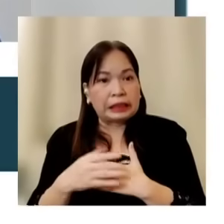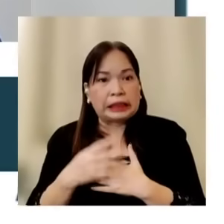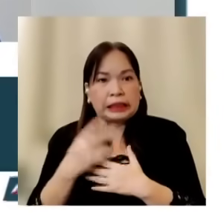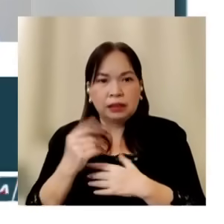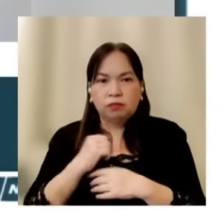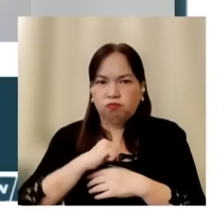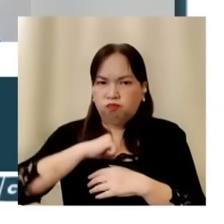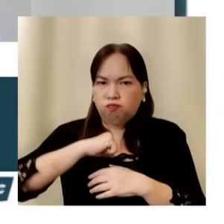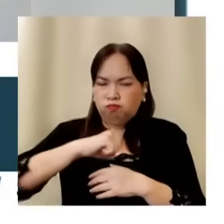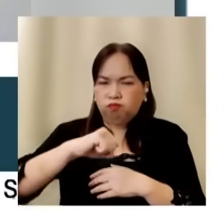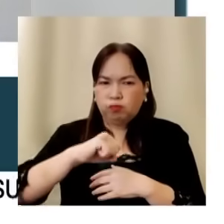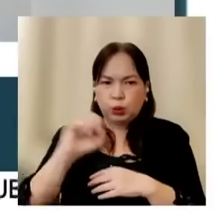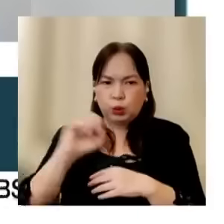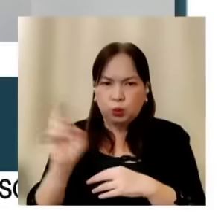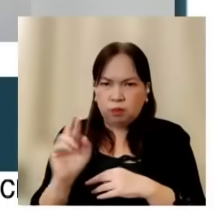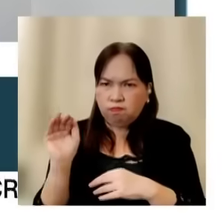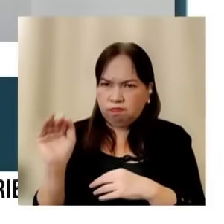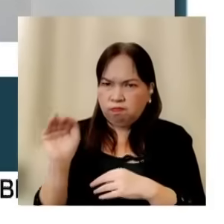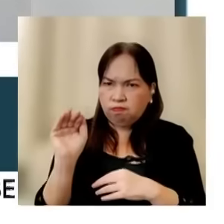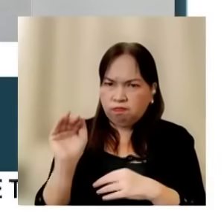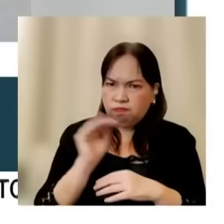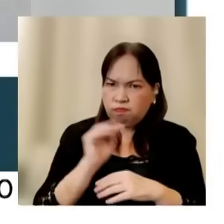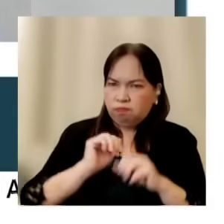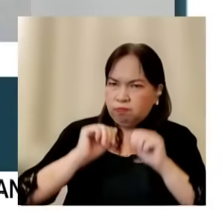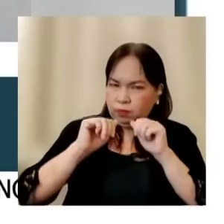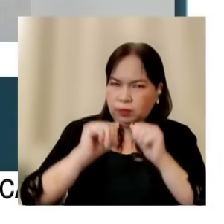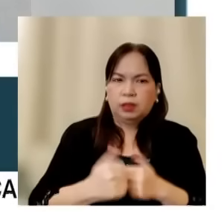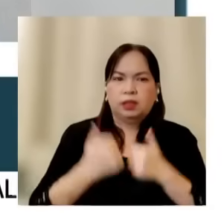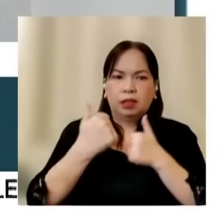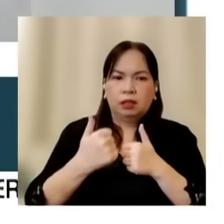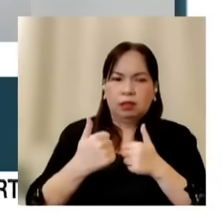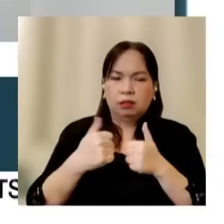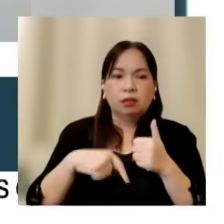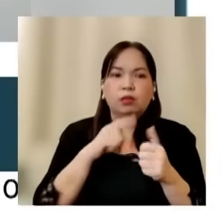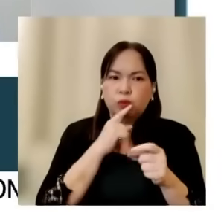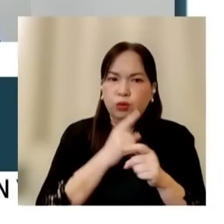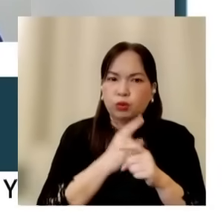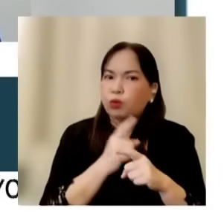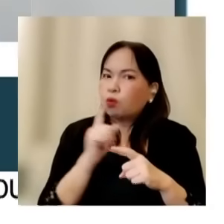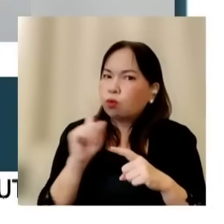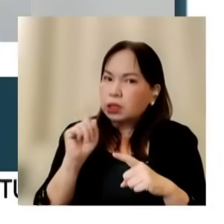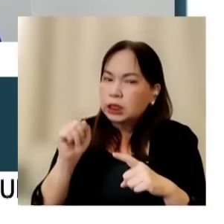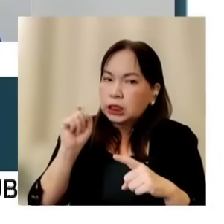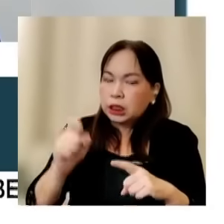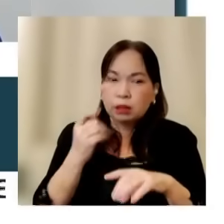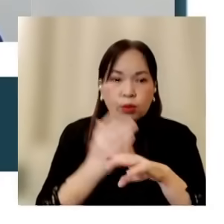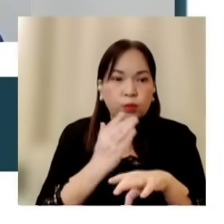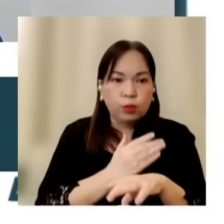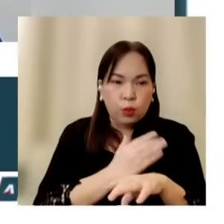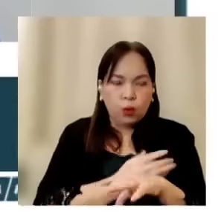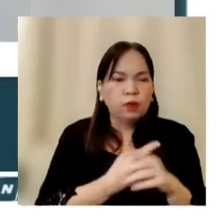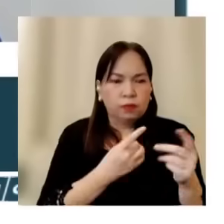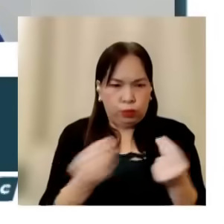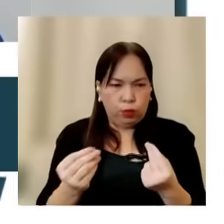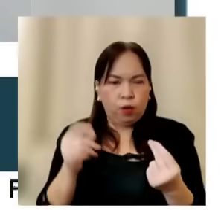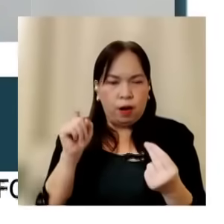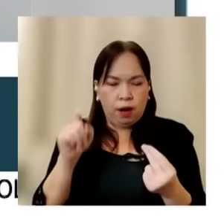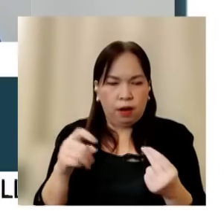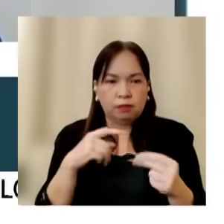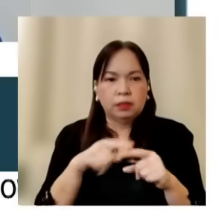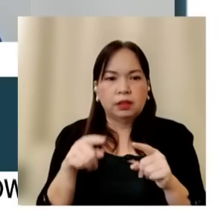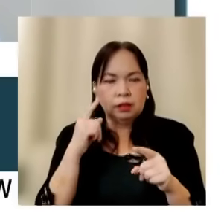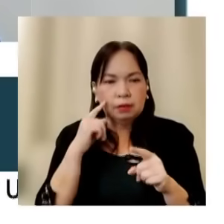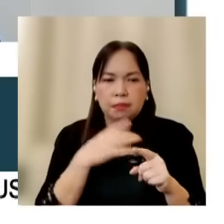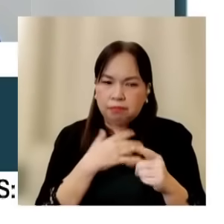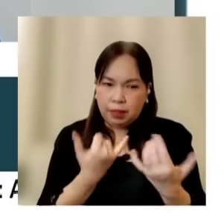be to make sure that the necessary reforms would be done. And I think, given these developments these past few weeks,